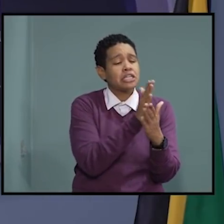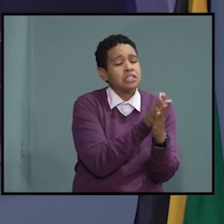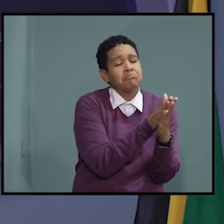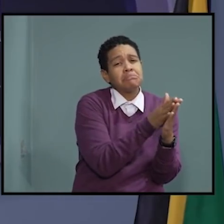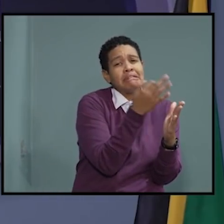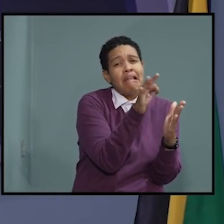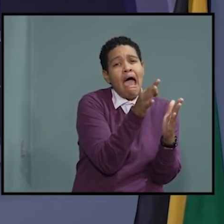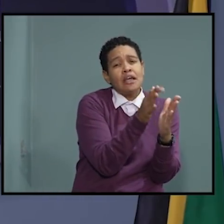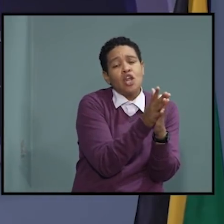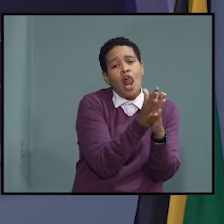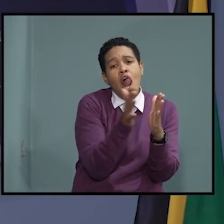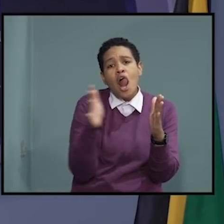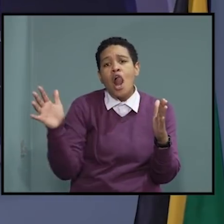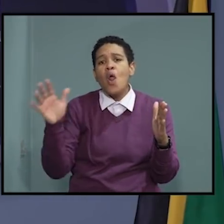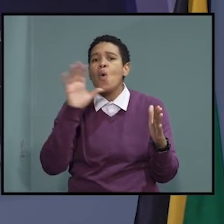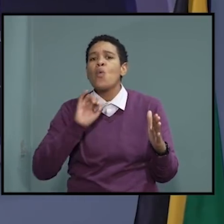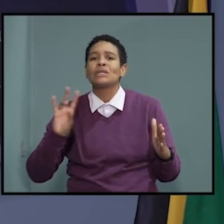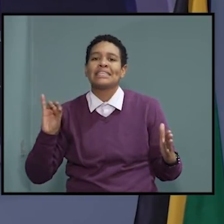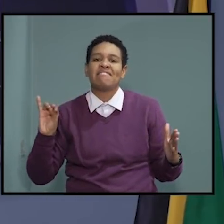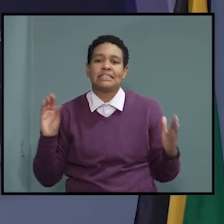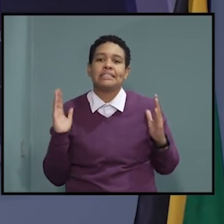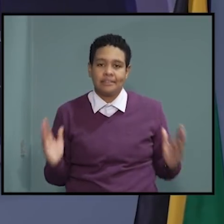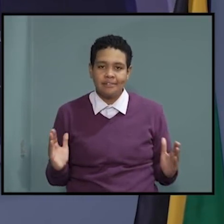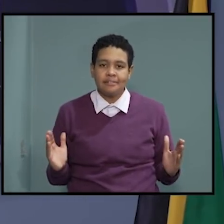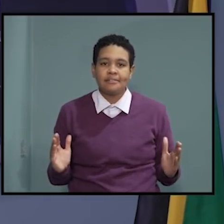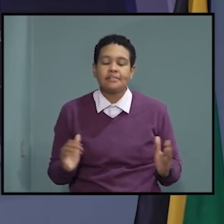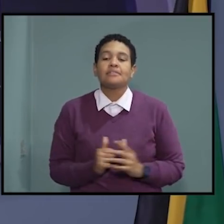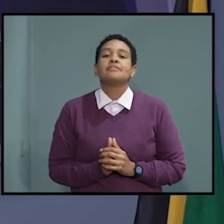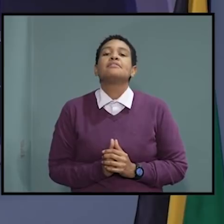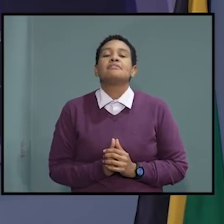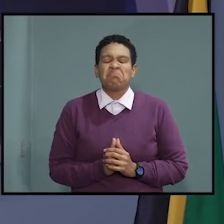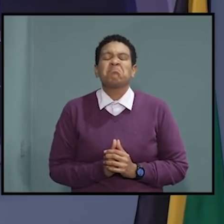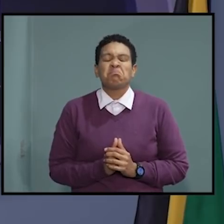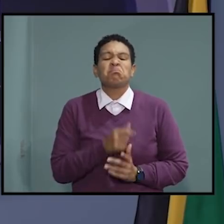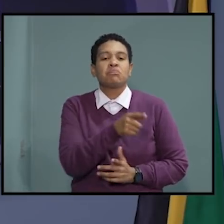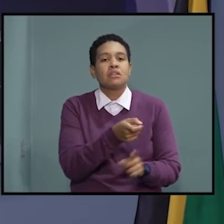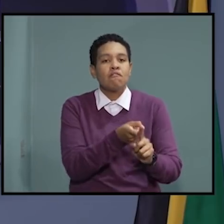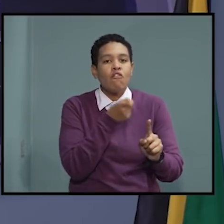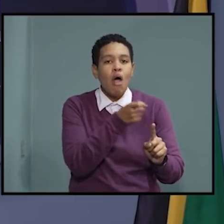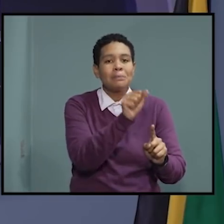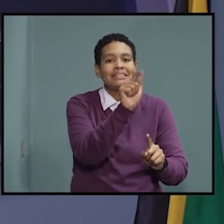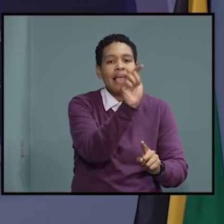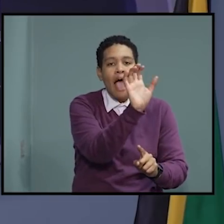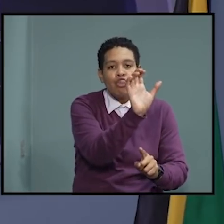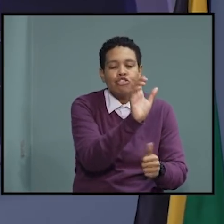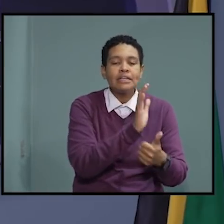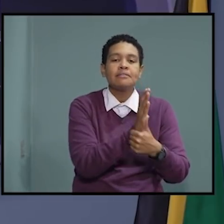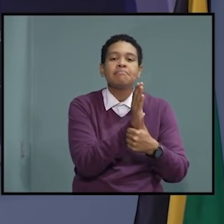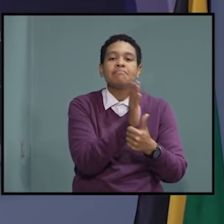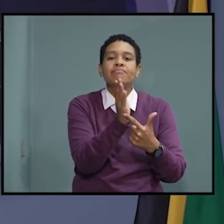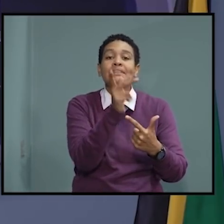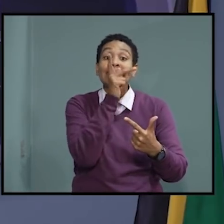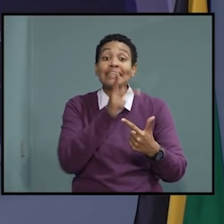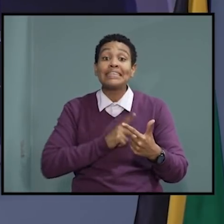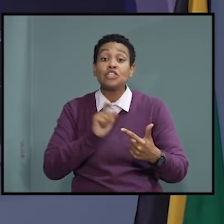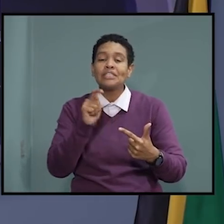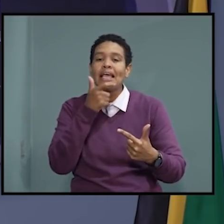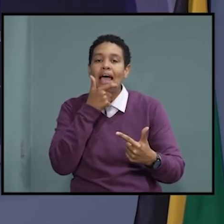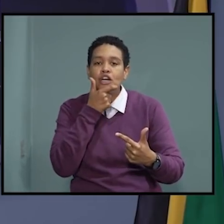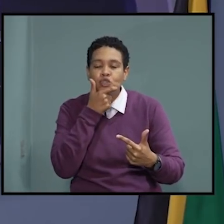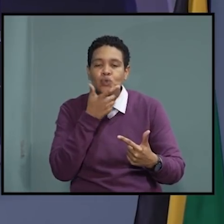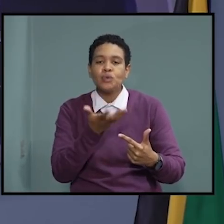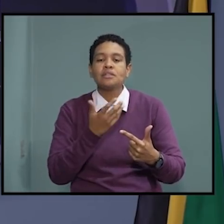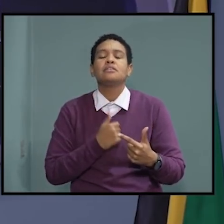19 to 70 years old. The cases are from St. Catherine, Kingston, and St. Andrew.